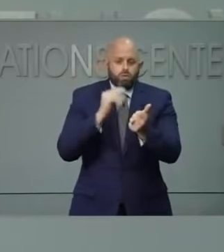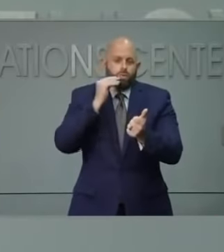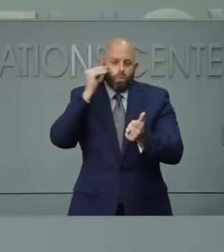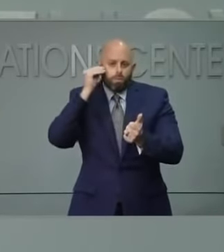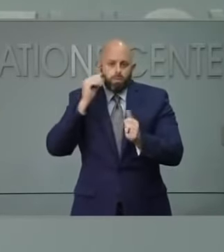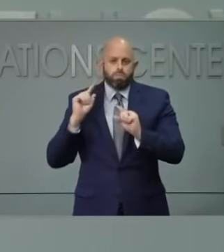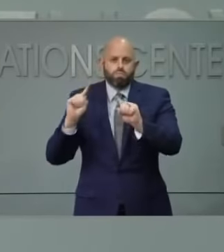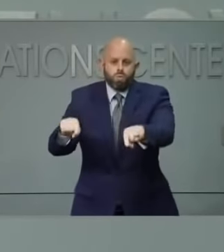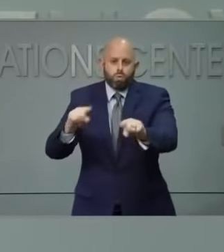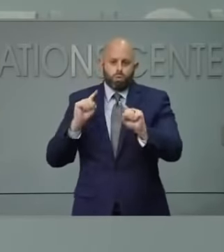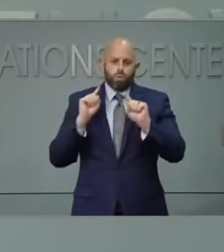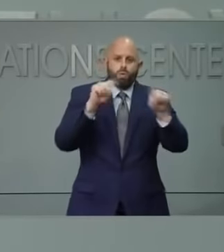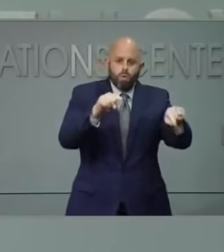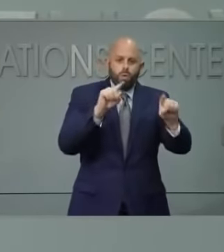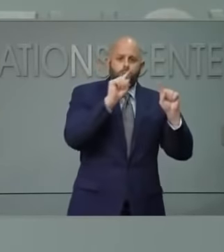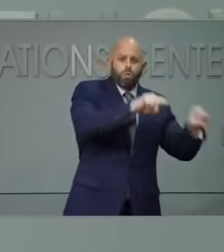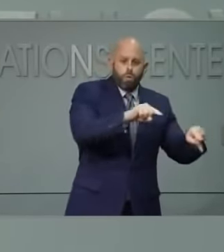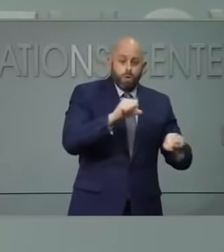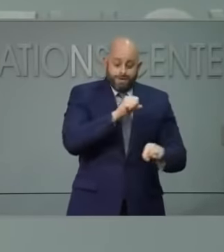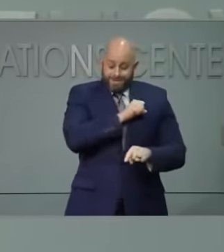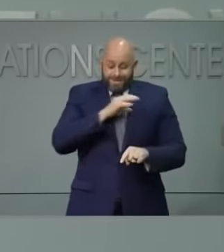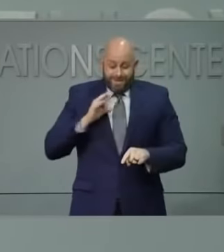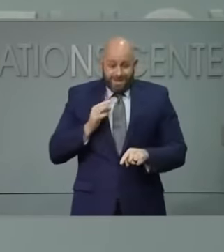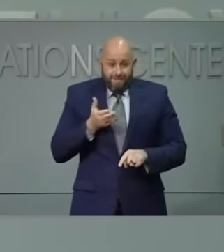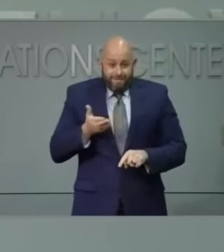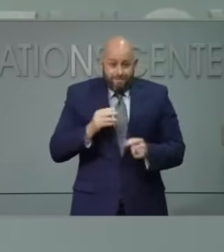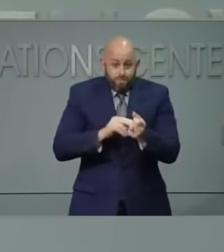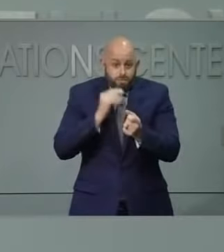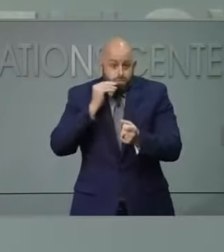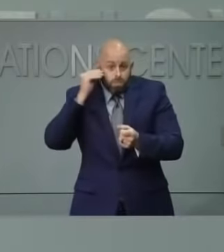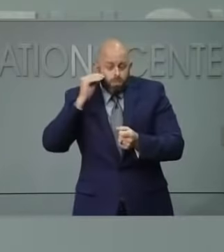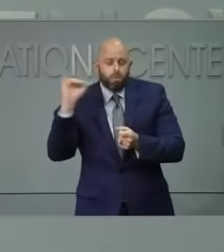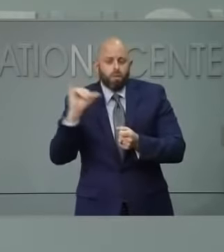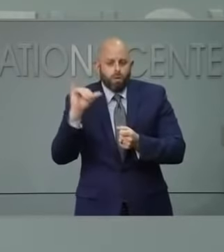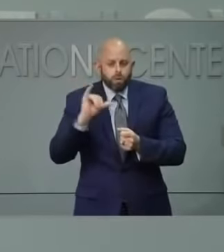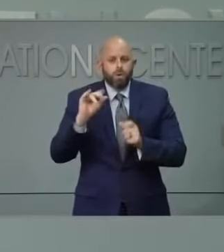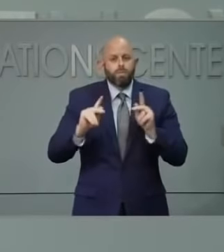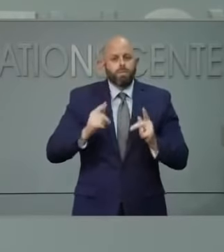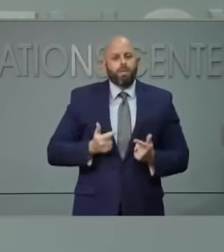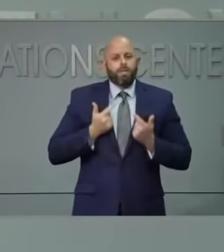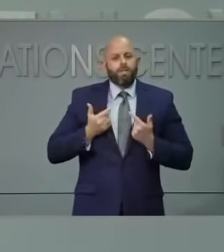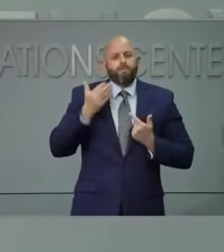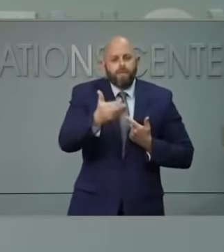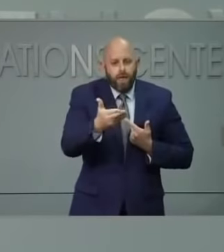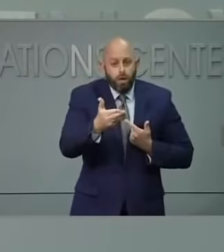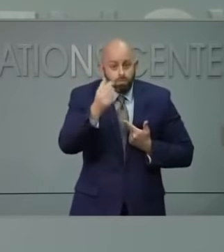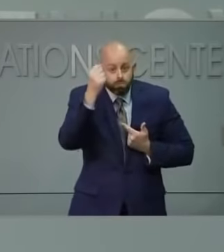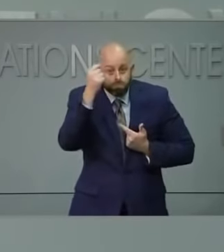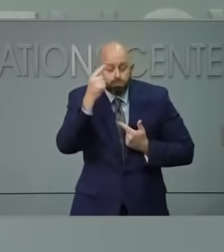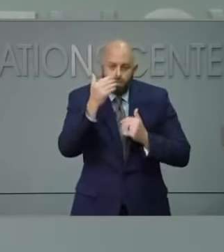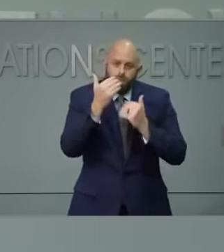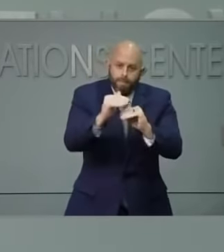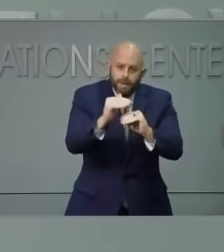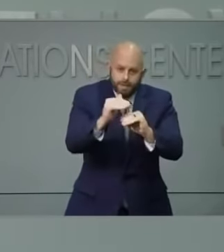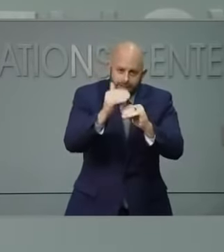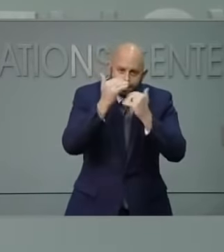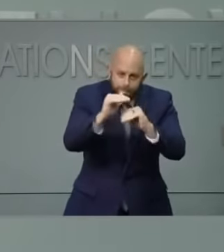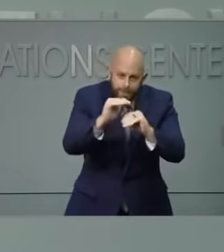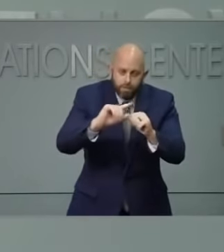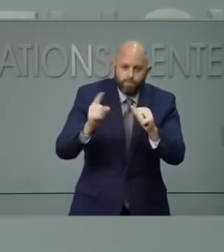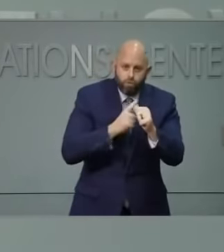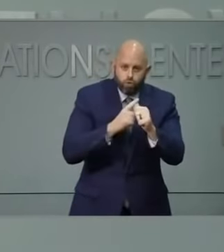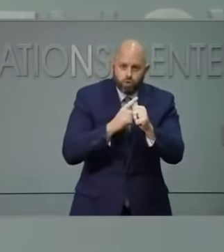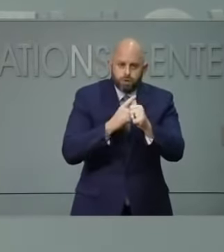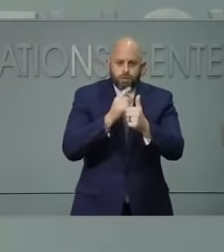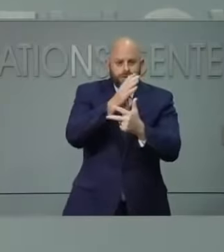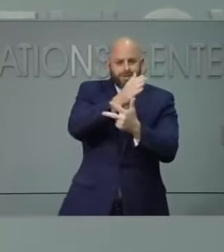the staff. So those are going to be the first folks, because again, Laura, as you mentioned in your question, there is going to be a limited supply at first, and so that is where